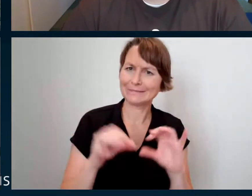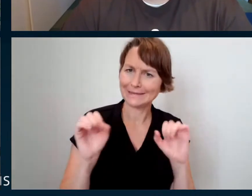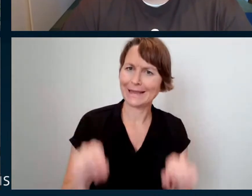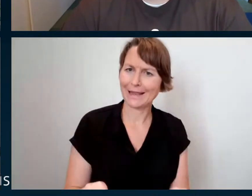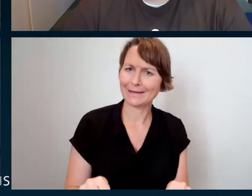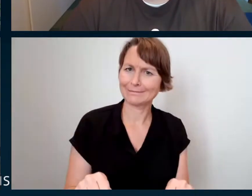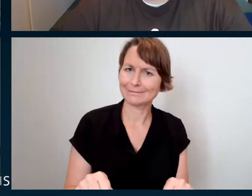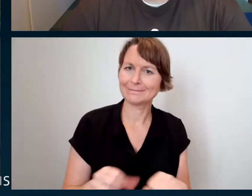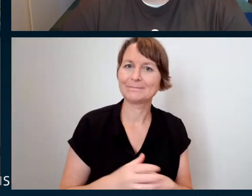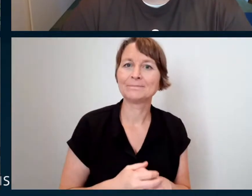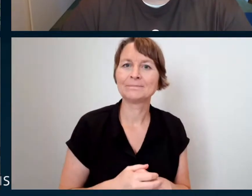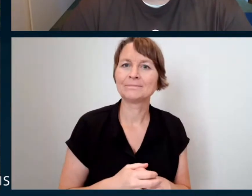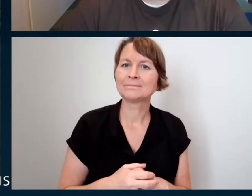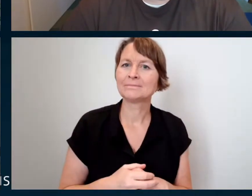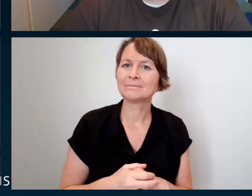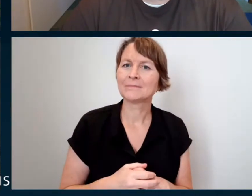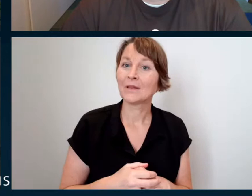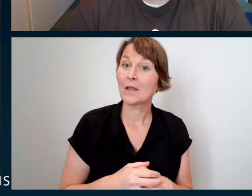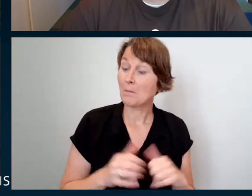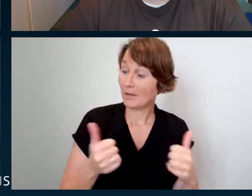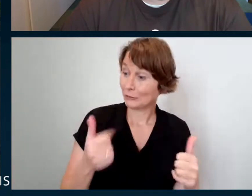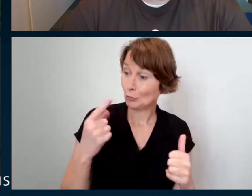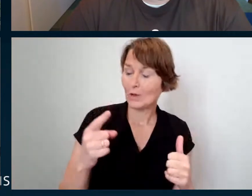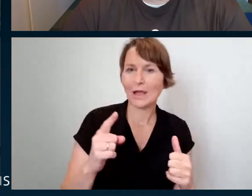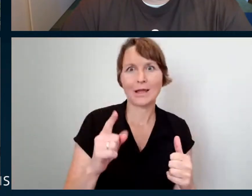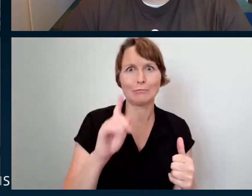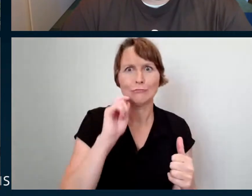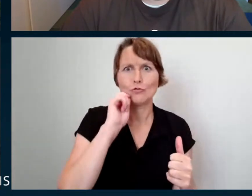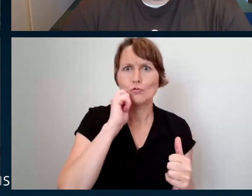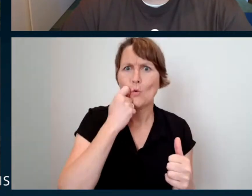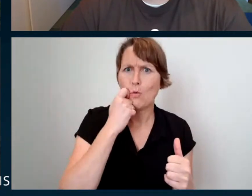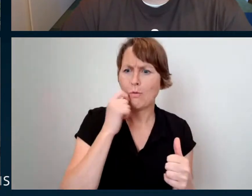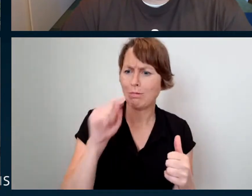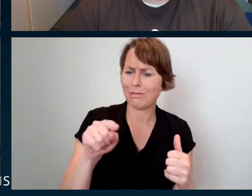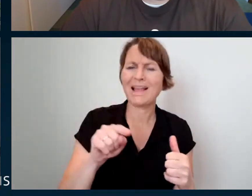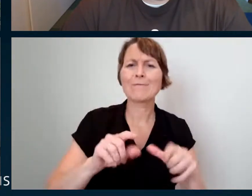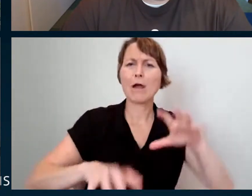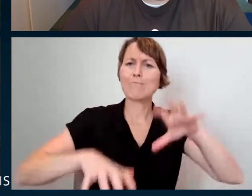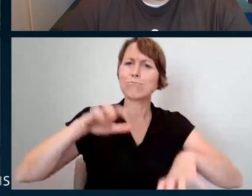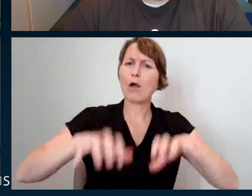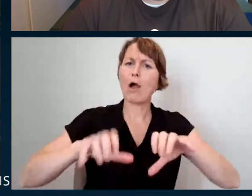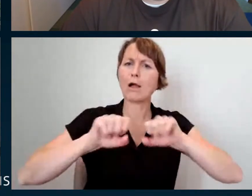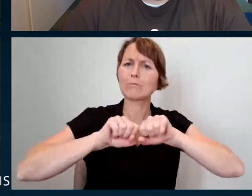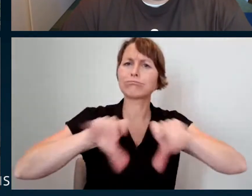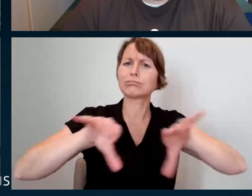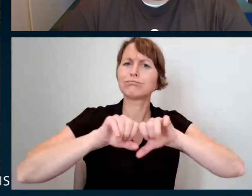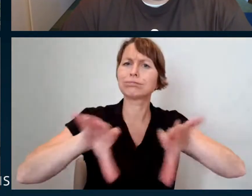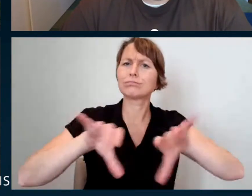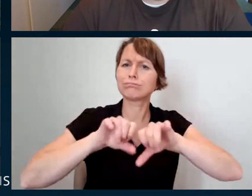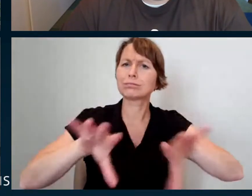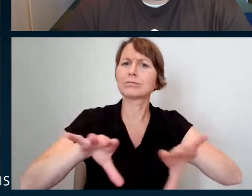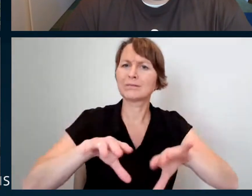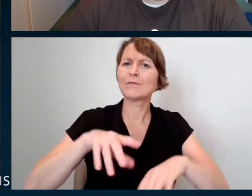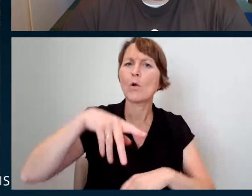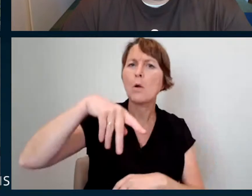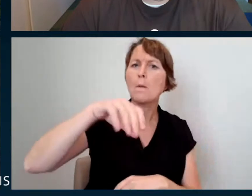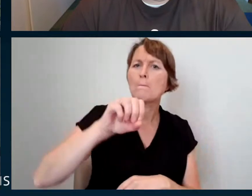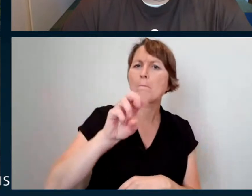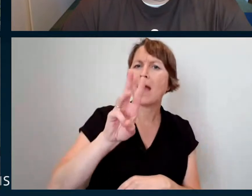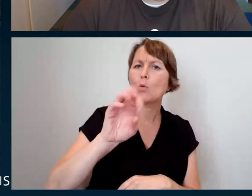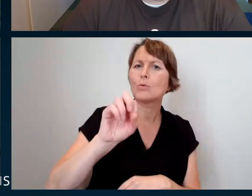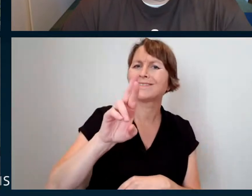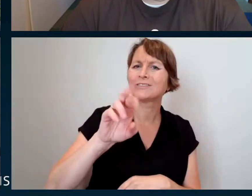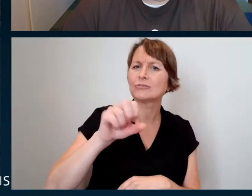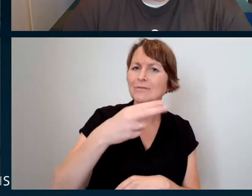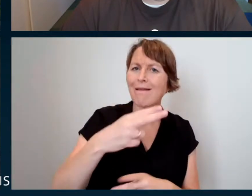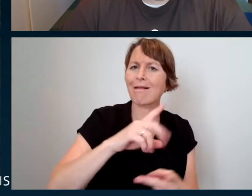You also have a very cool blog about topics around Azure, automation, PowerShell, serverlets. Do you already have a